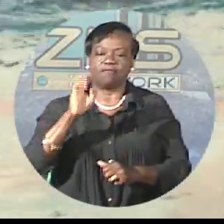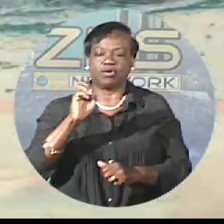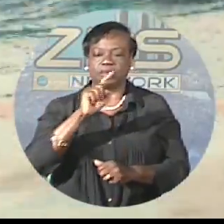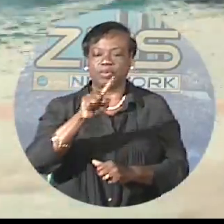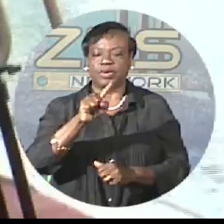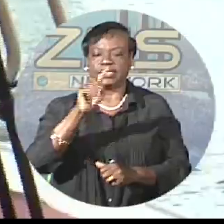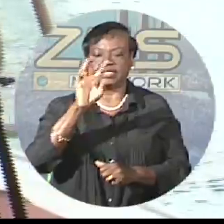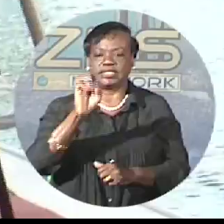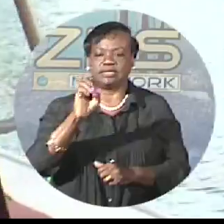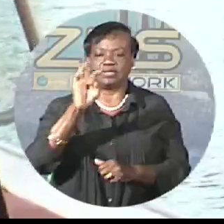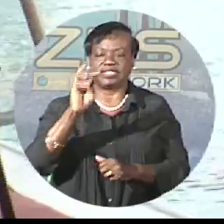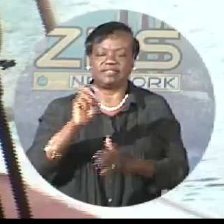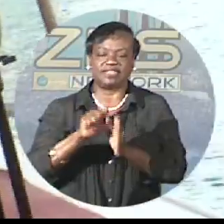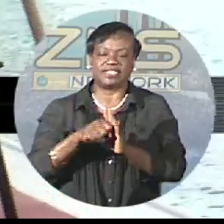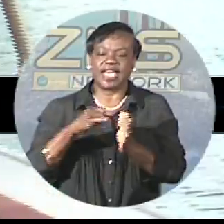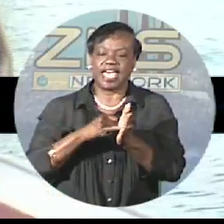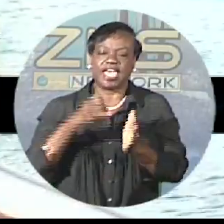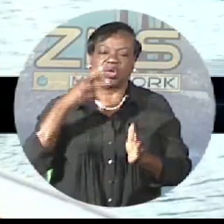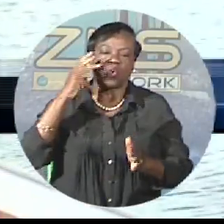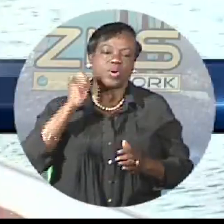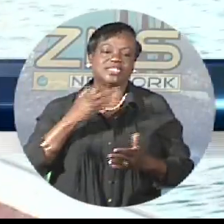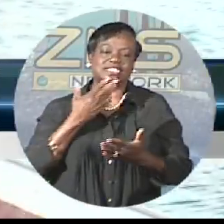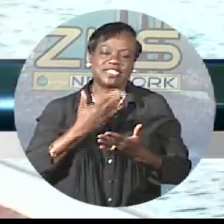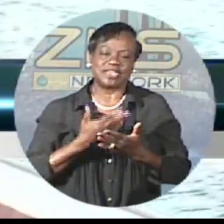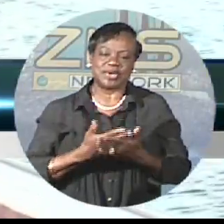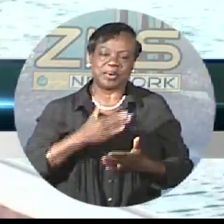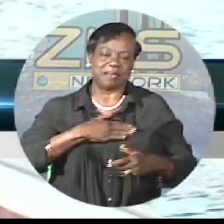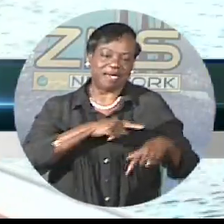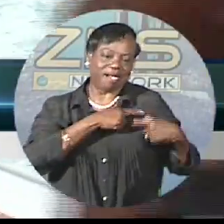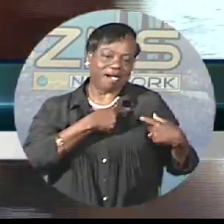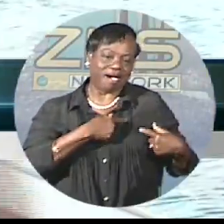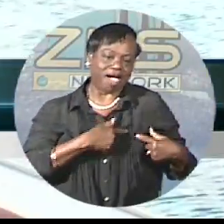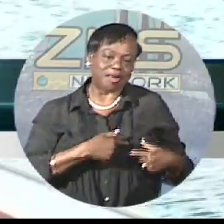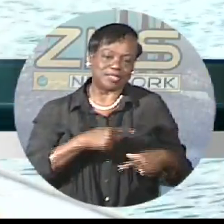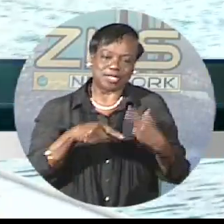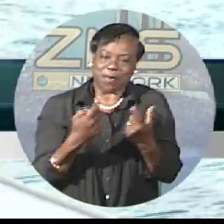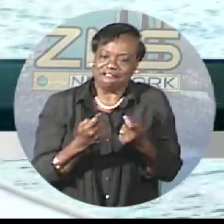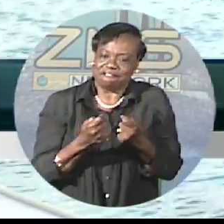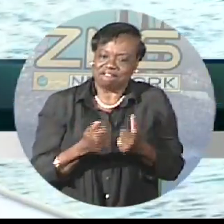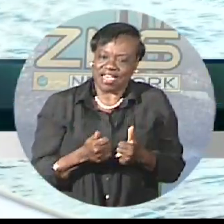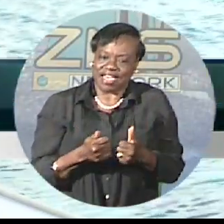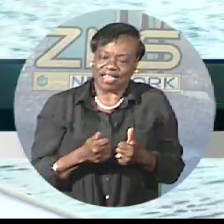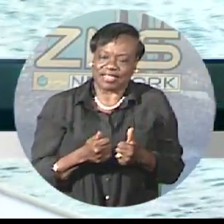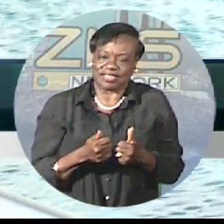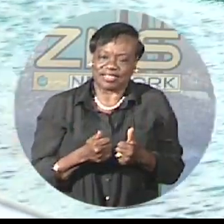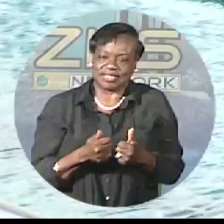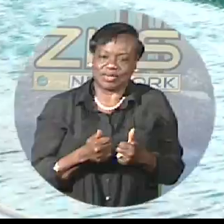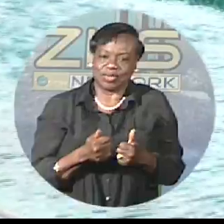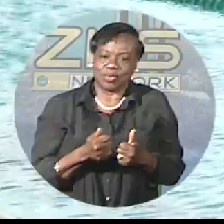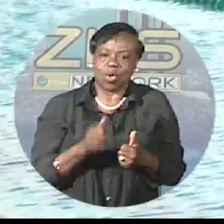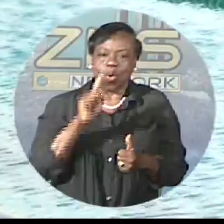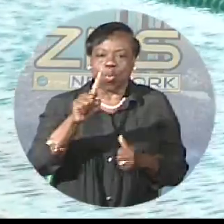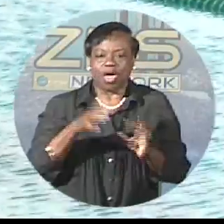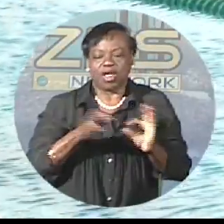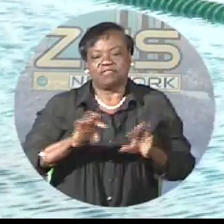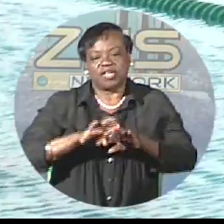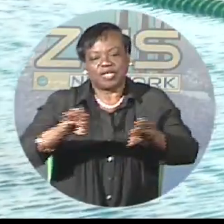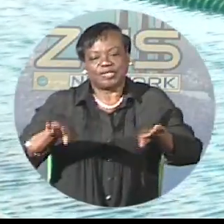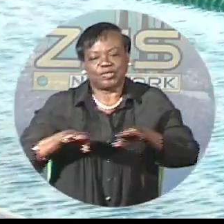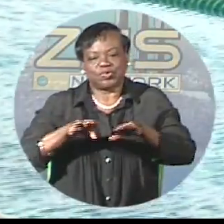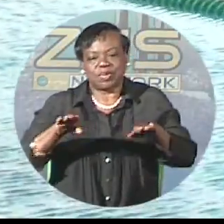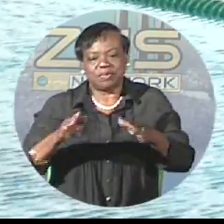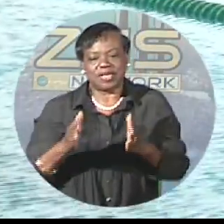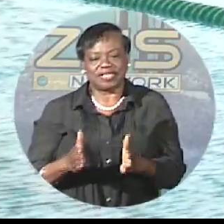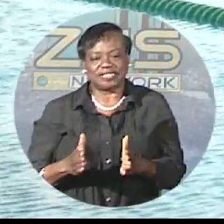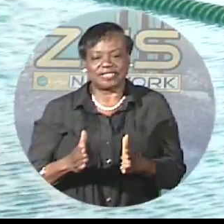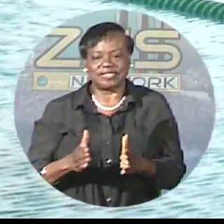40.07 seconds. It was good, but my heart was racing really fast. And one of the swimmers was sick,